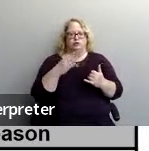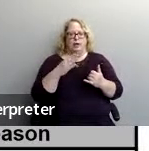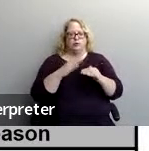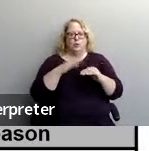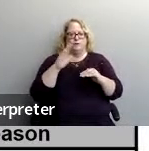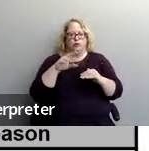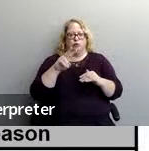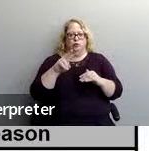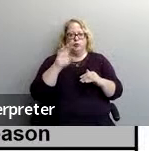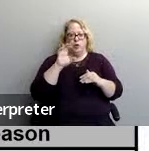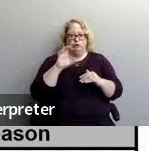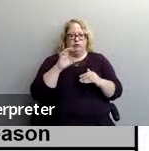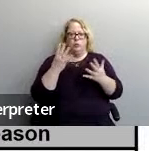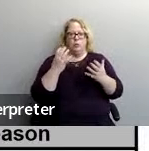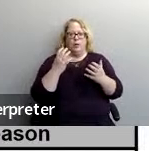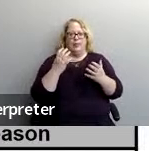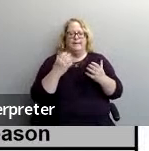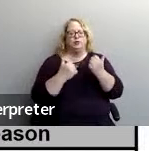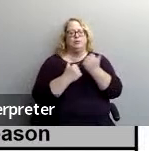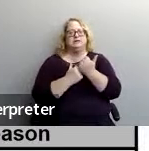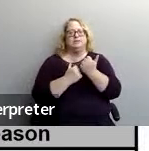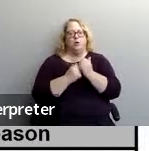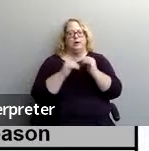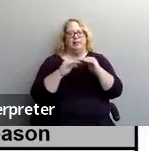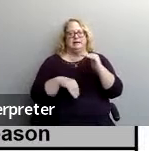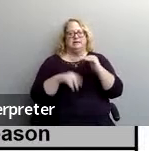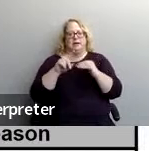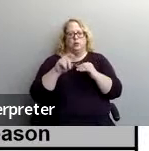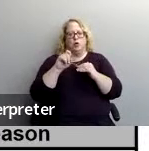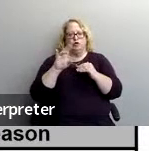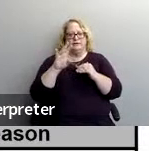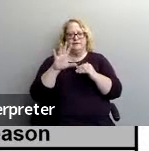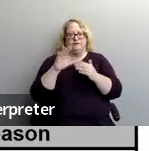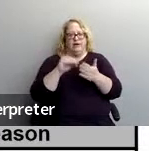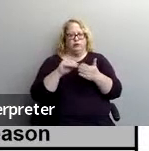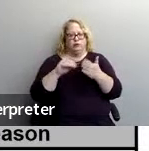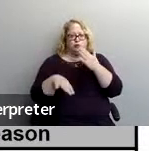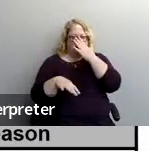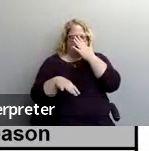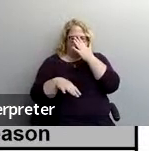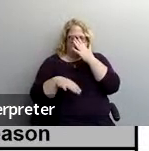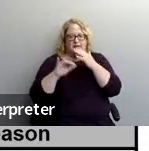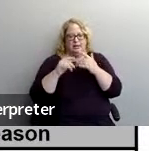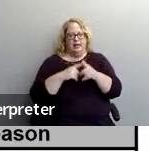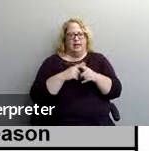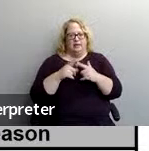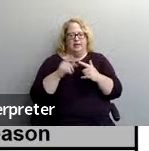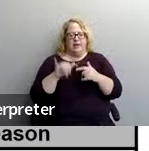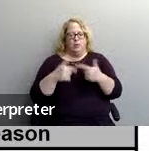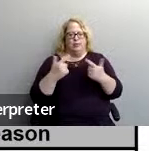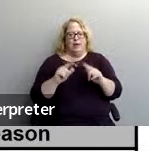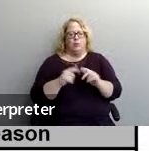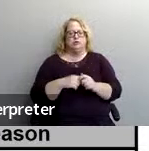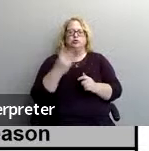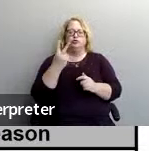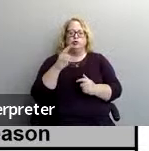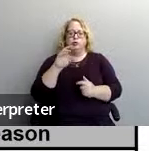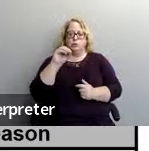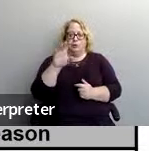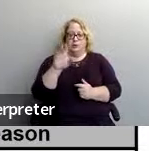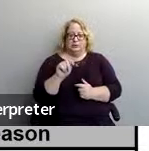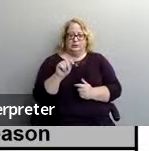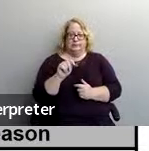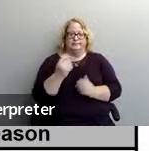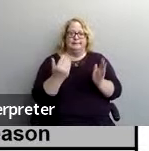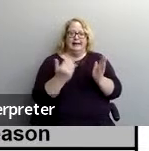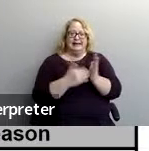are over 200. We would like to get them supporting less than 175 students, and that will allow us. 2 occupational